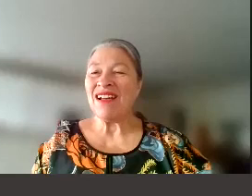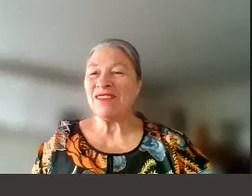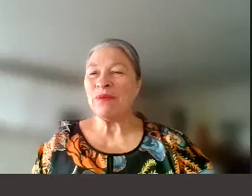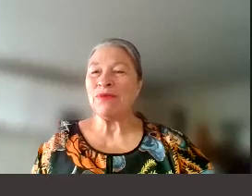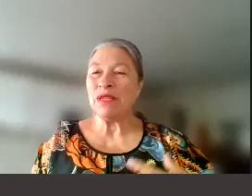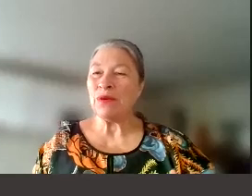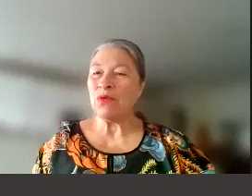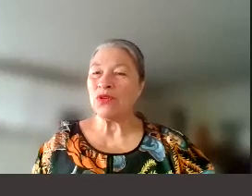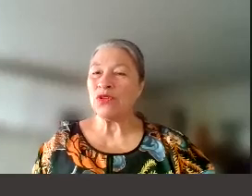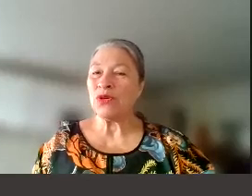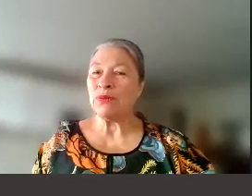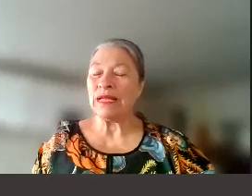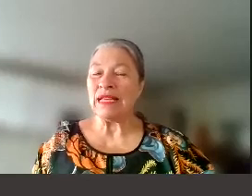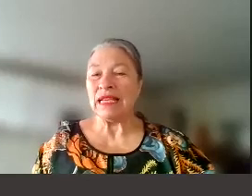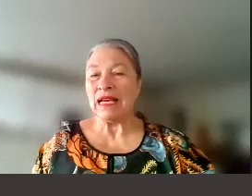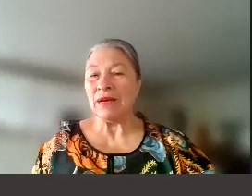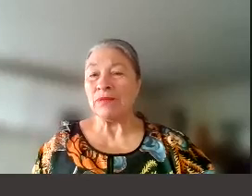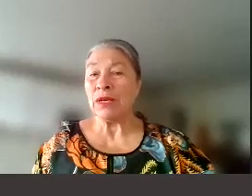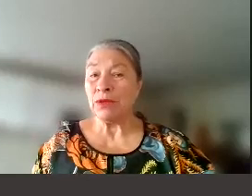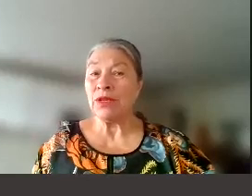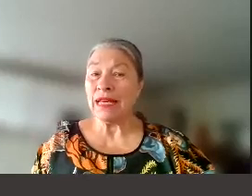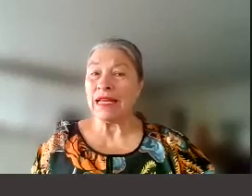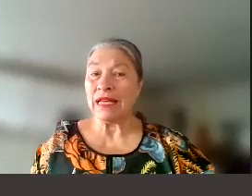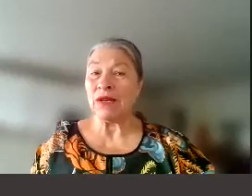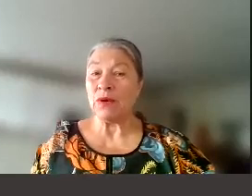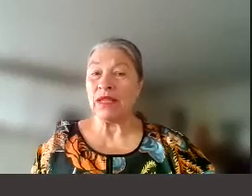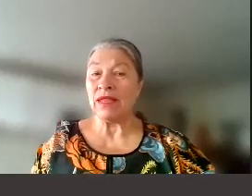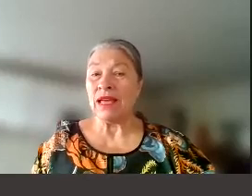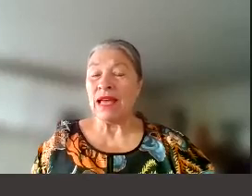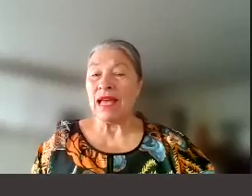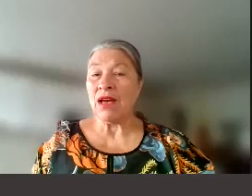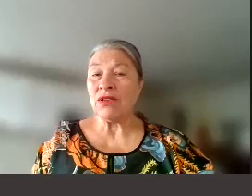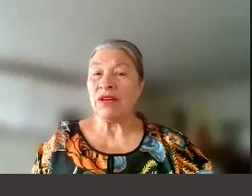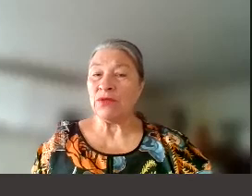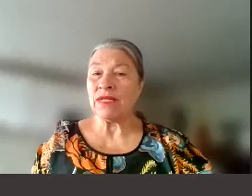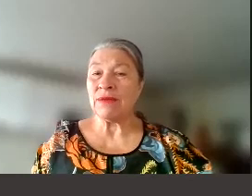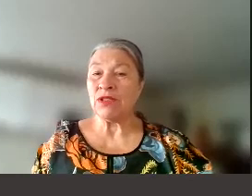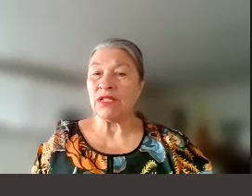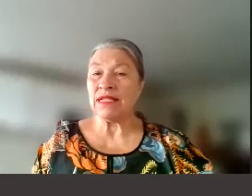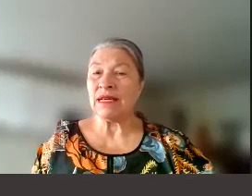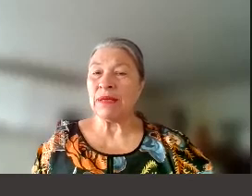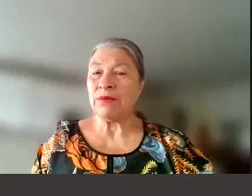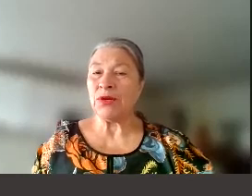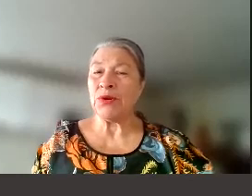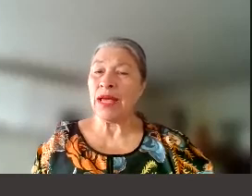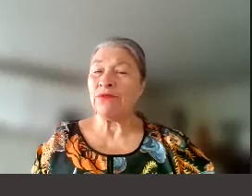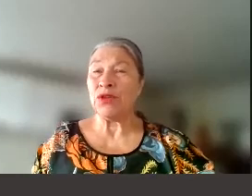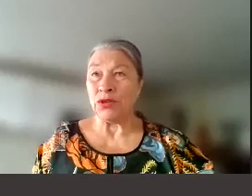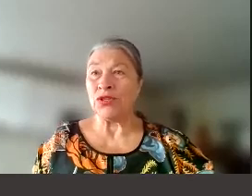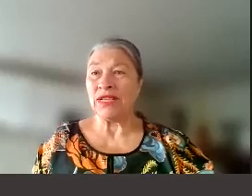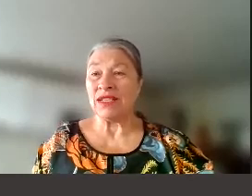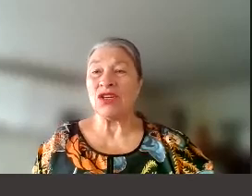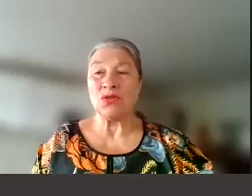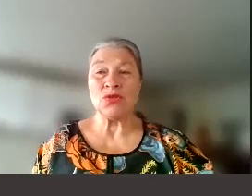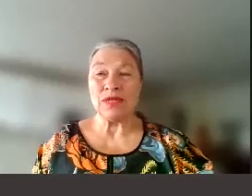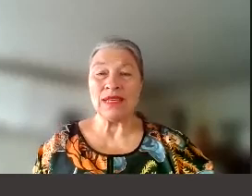the kinds of people that we want to be communicating with our diverse communities are people who have